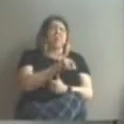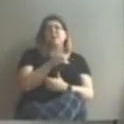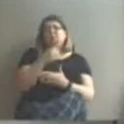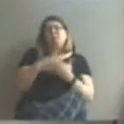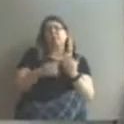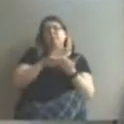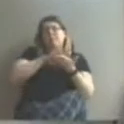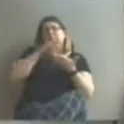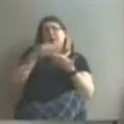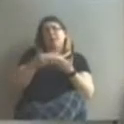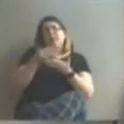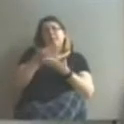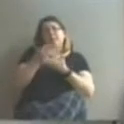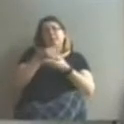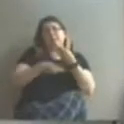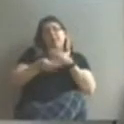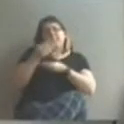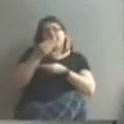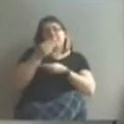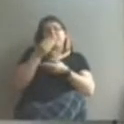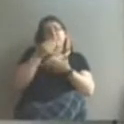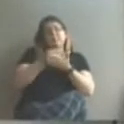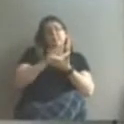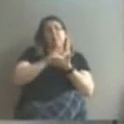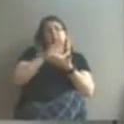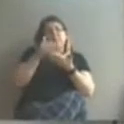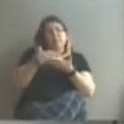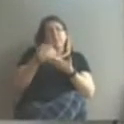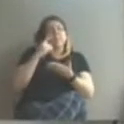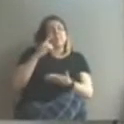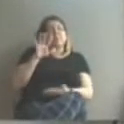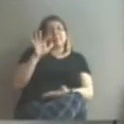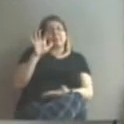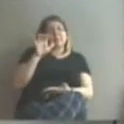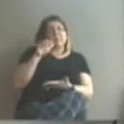the amount of salaries out of that $500,000